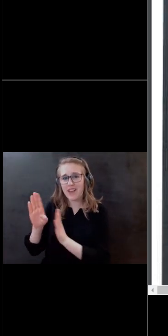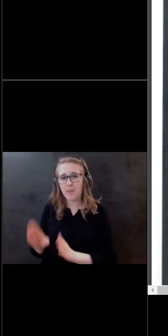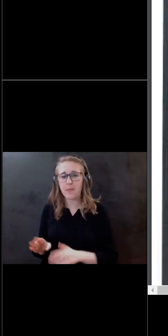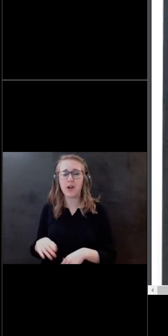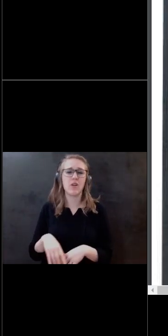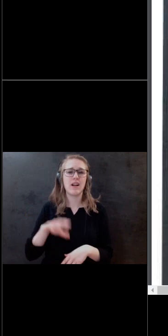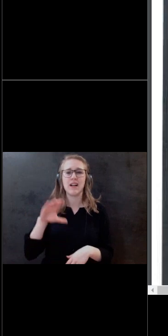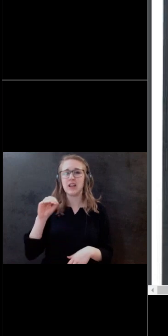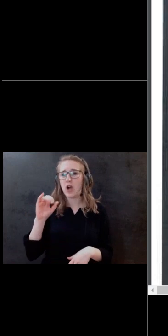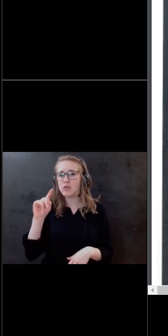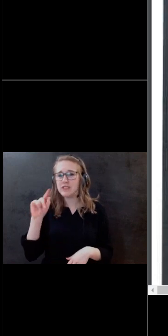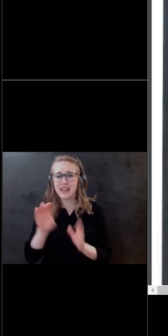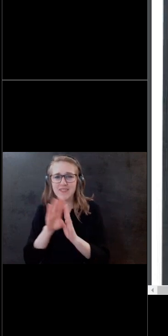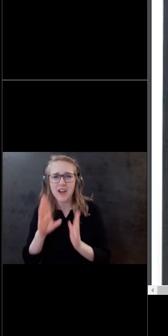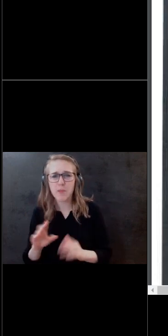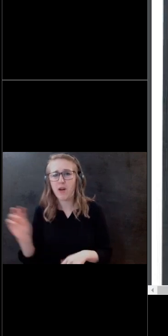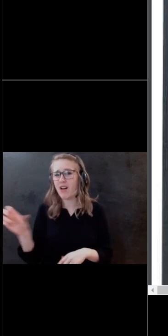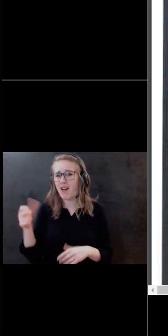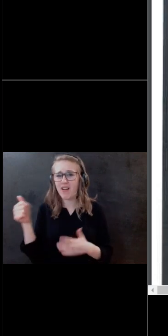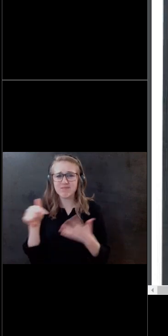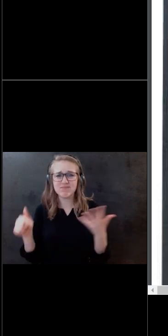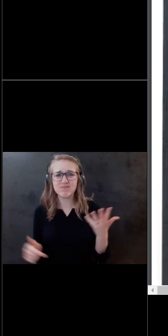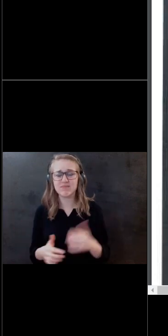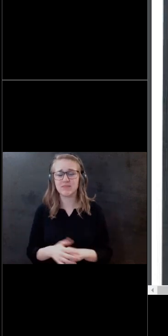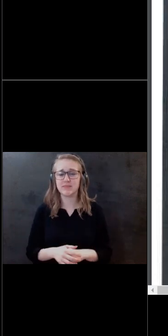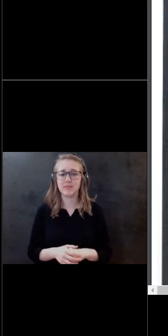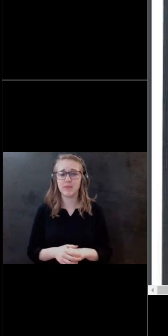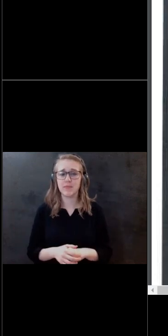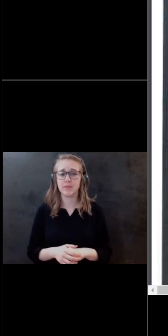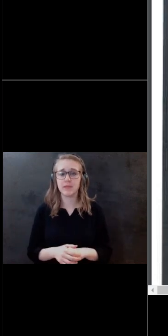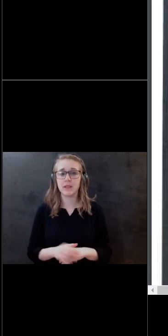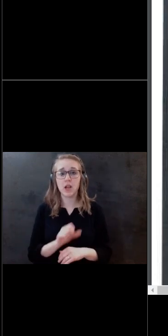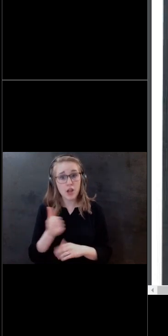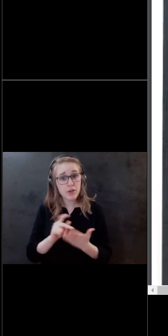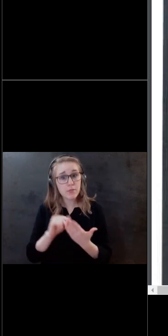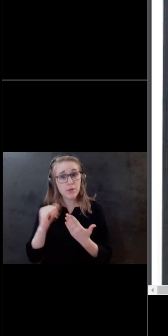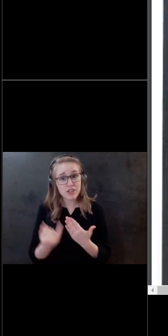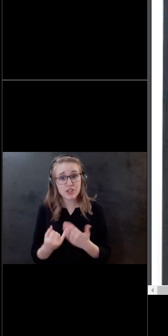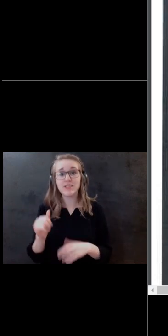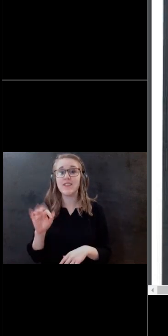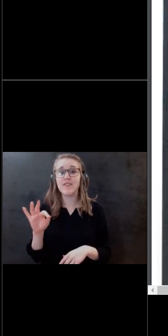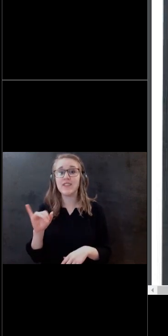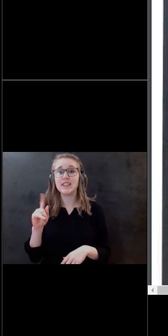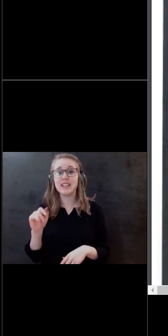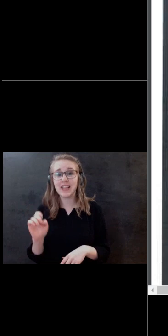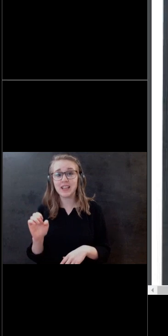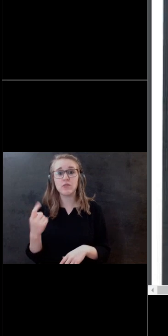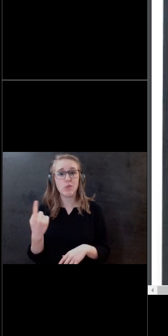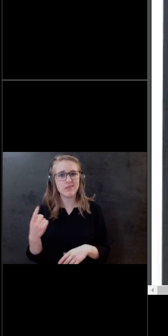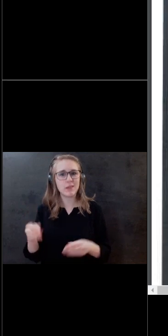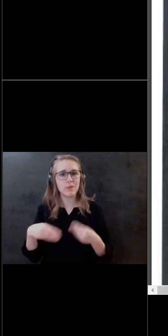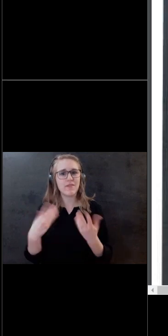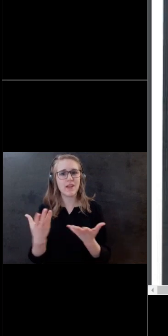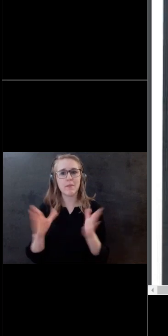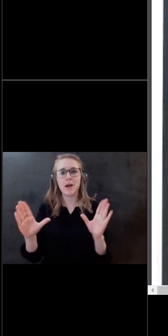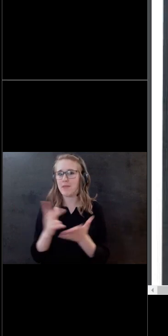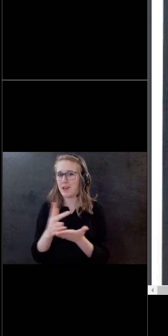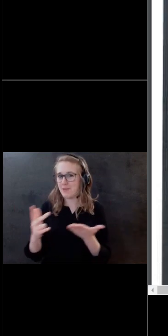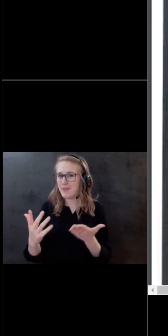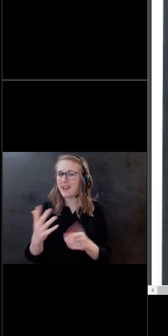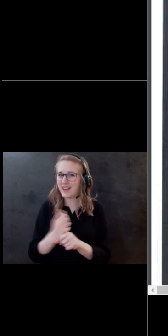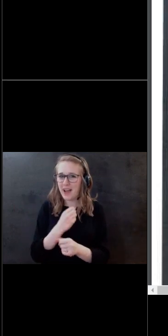developer or others. Other projects affiliated as one, they provided public parking, but they also got money and they got